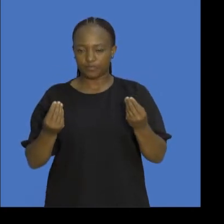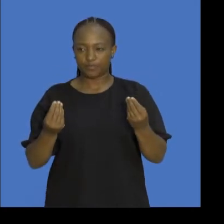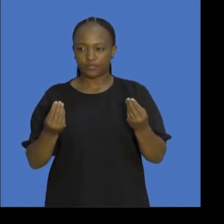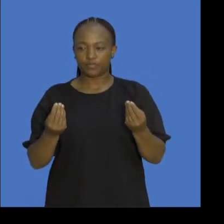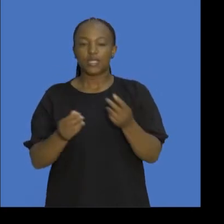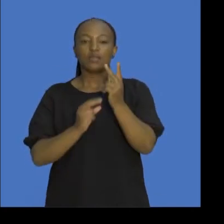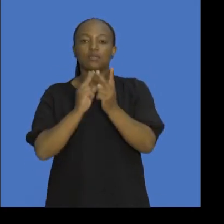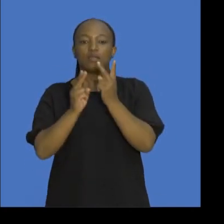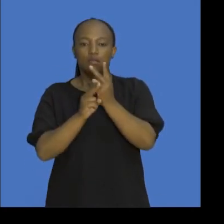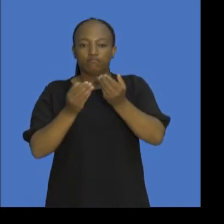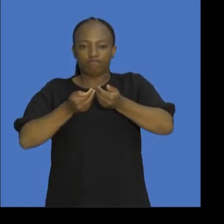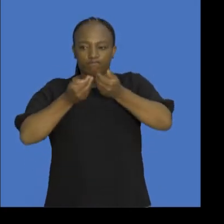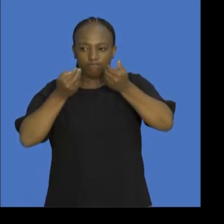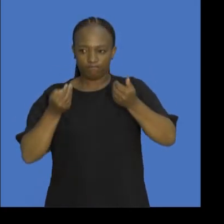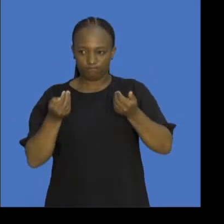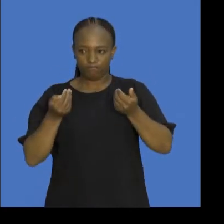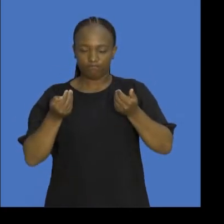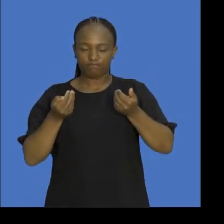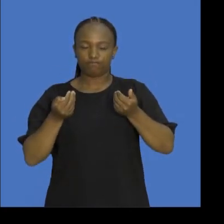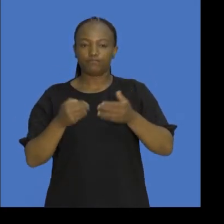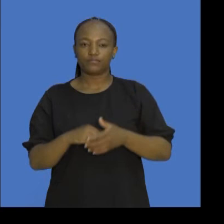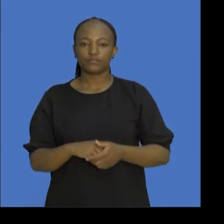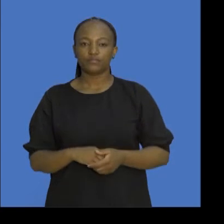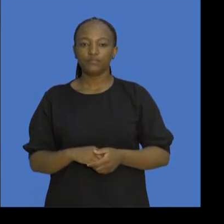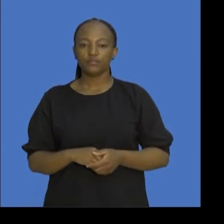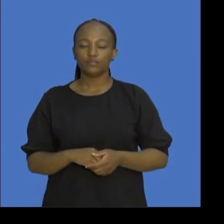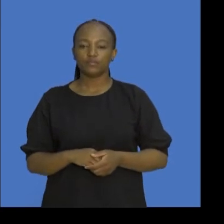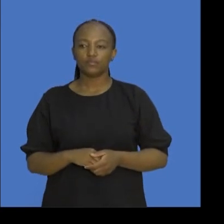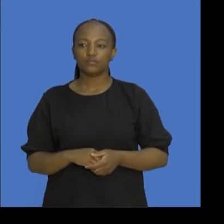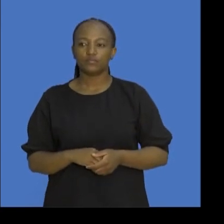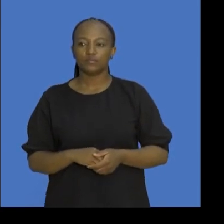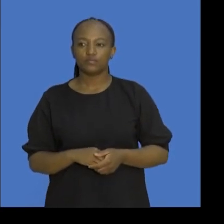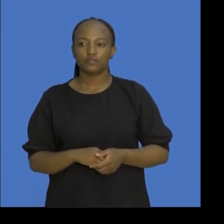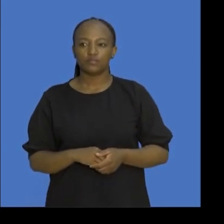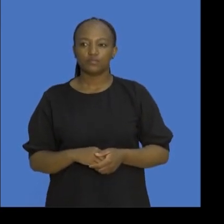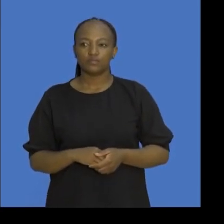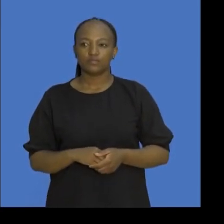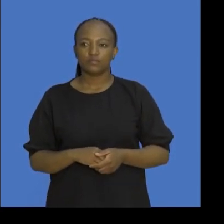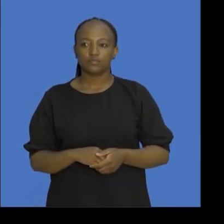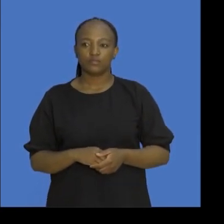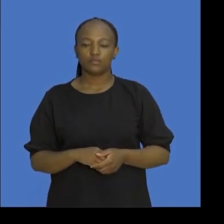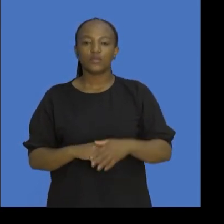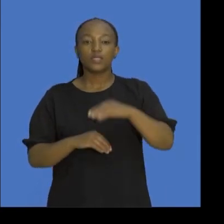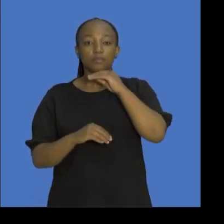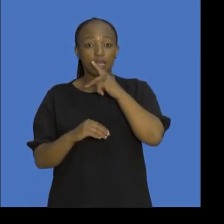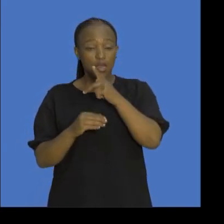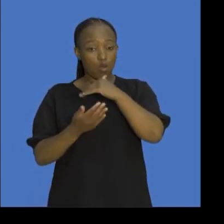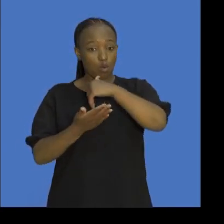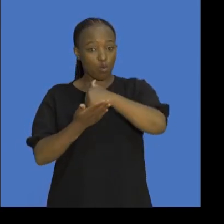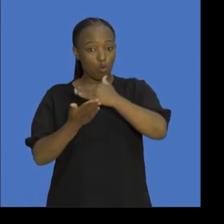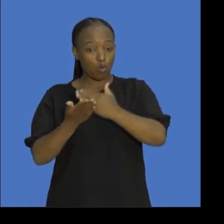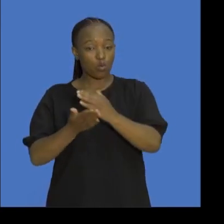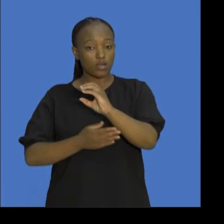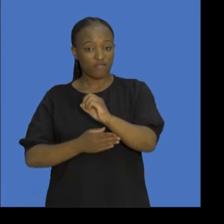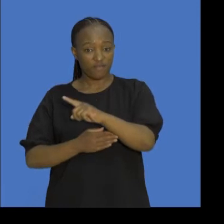and a half. The quartiles, it further divides the data into